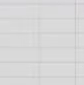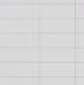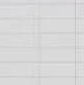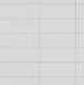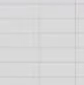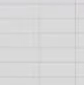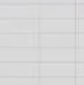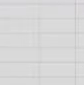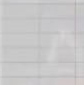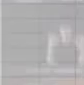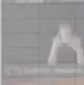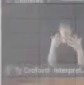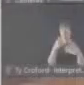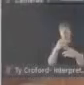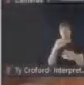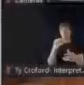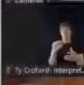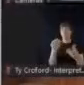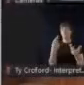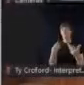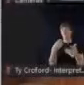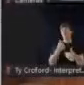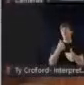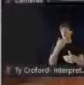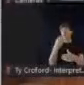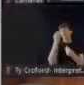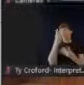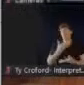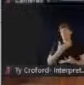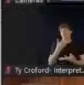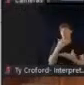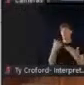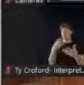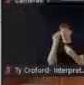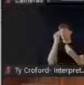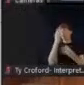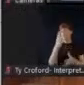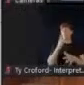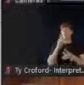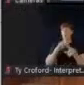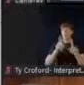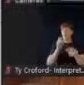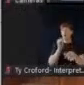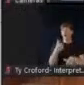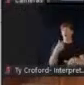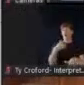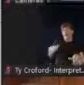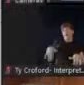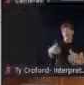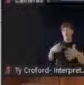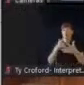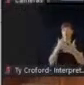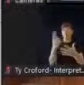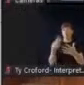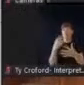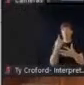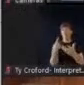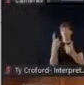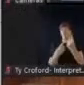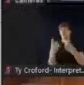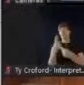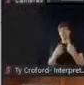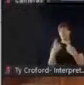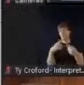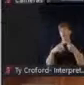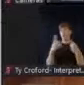is, of course, on the budget workshop drive today, unfortunately. But that one is just one that's there. We've had questions and